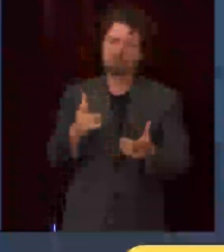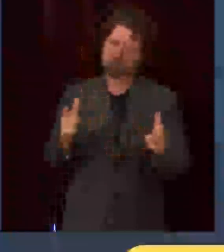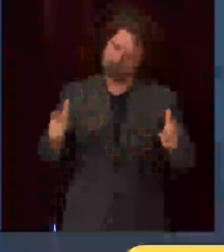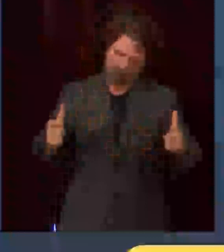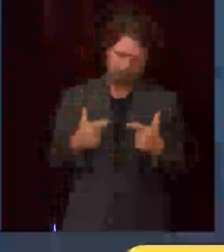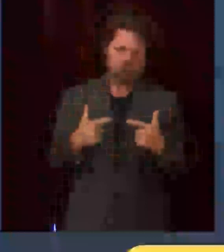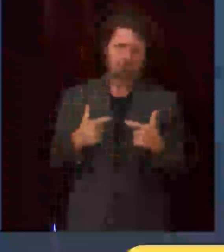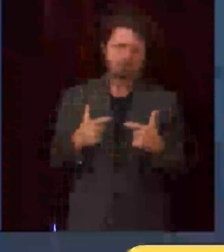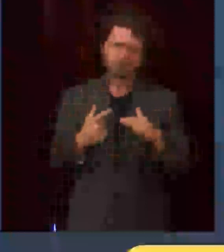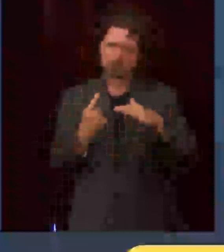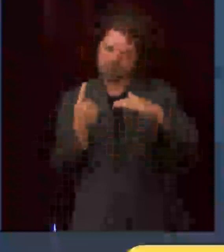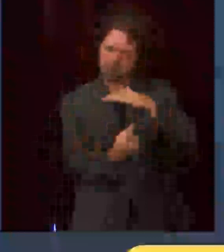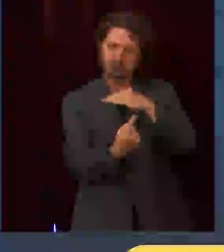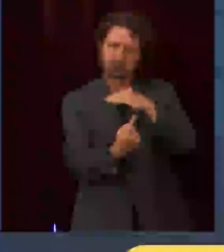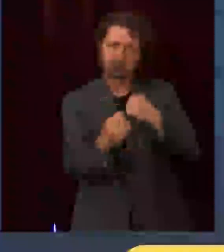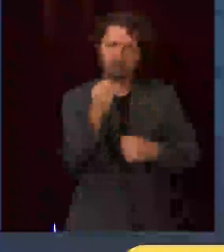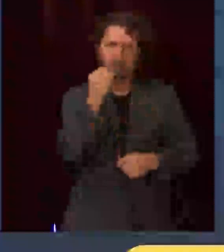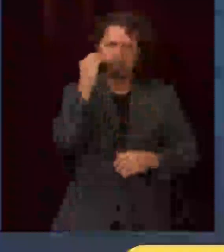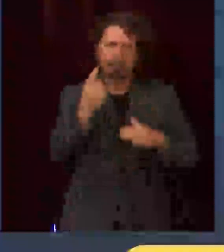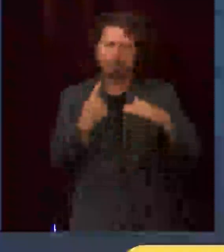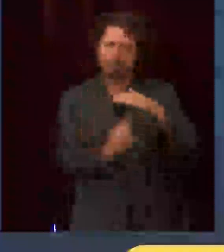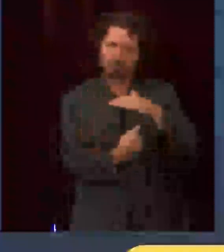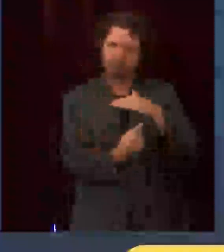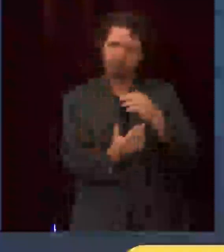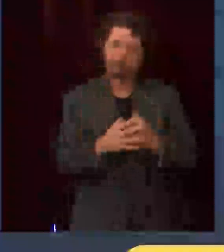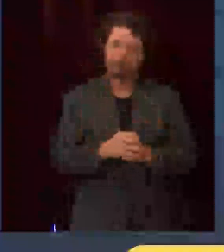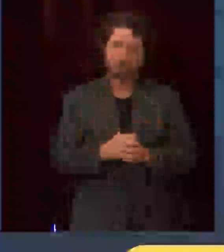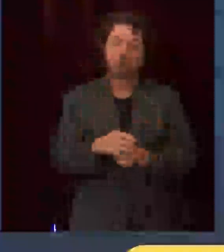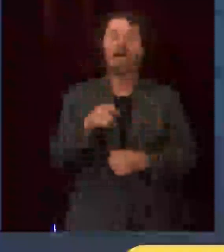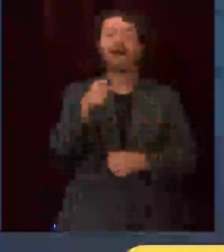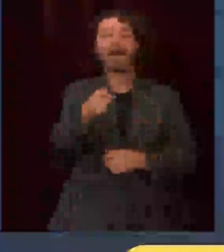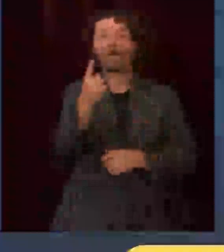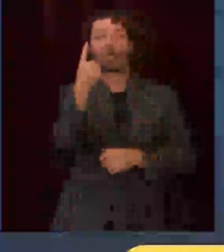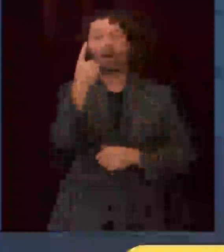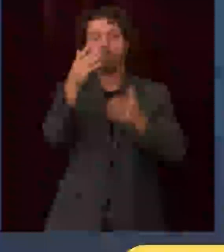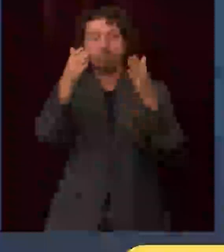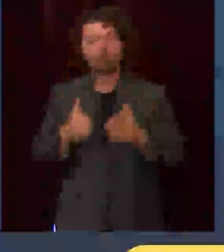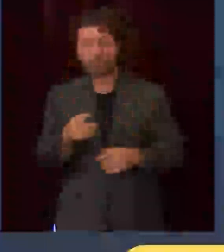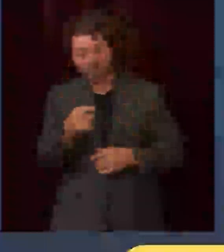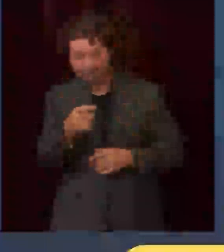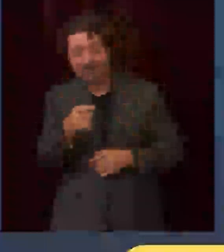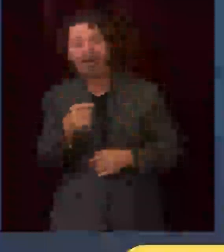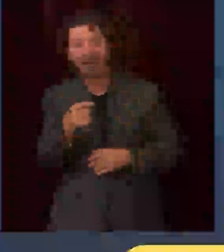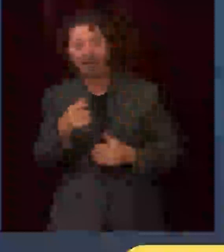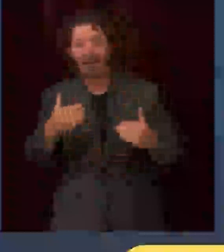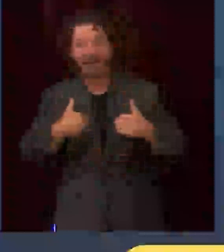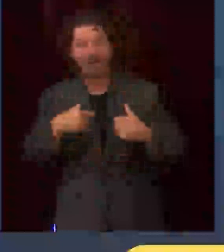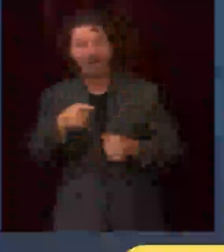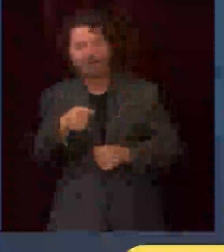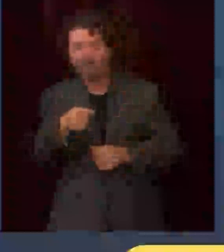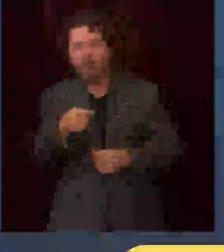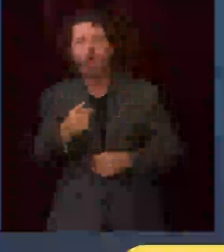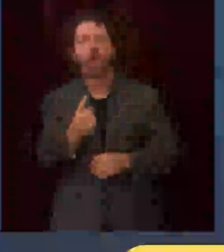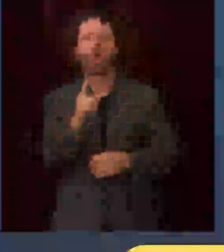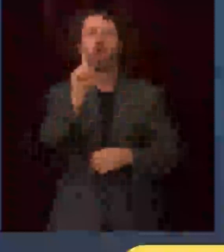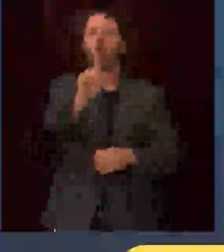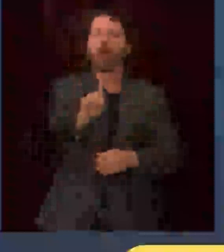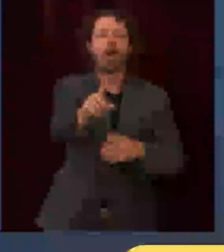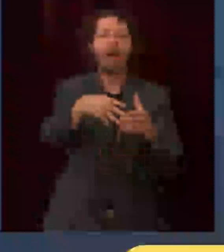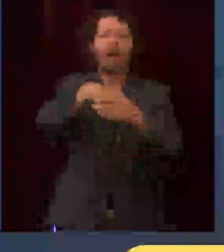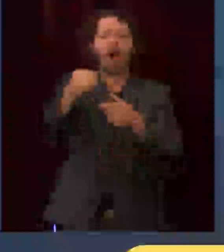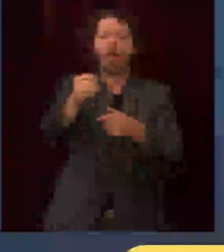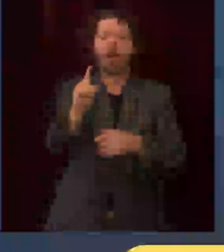with a positive test and they go out and infect their coworkers or their neighbors or the like. And we'll need our